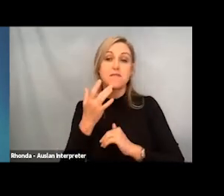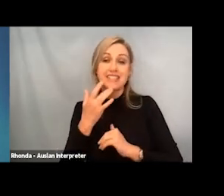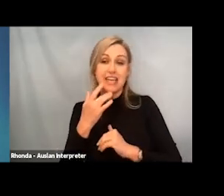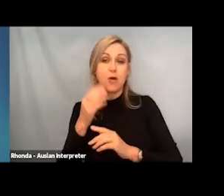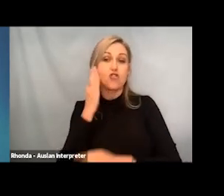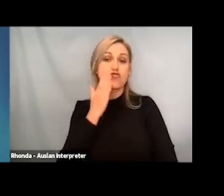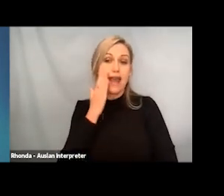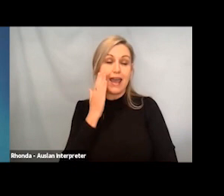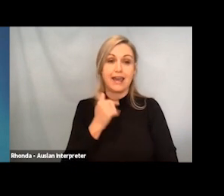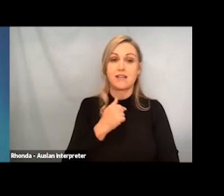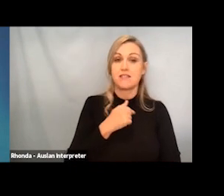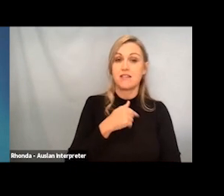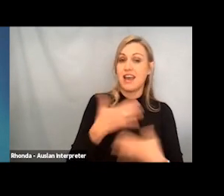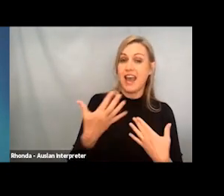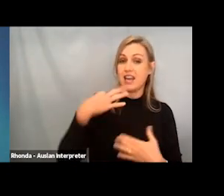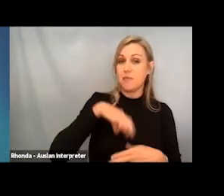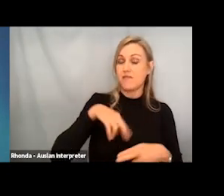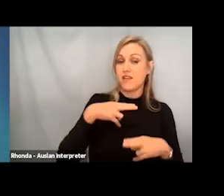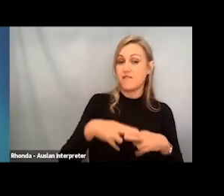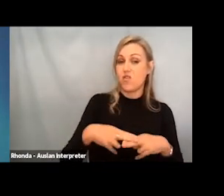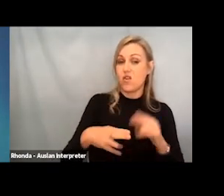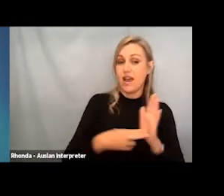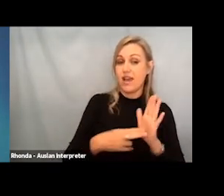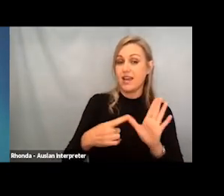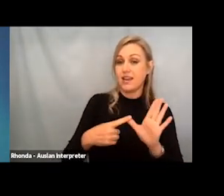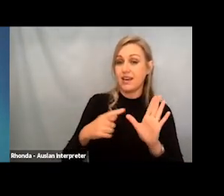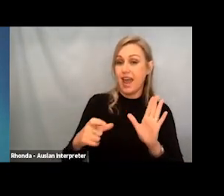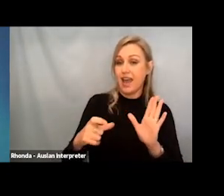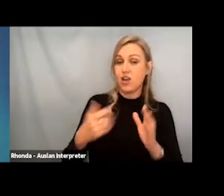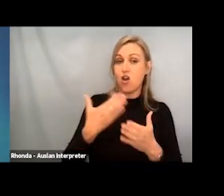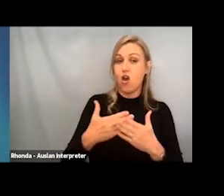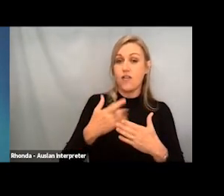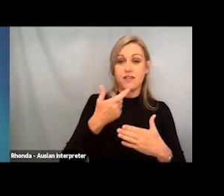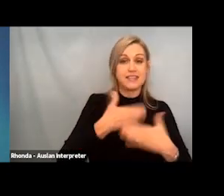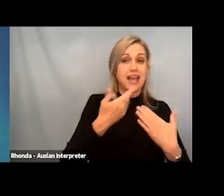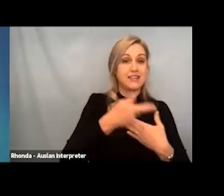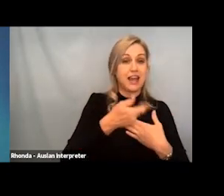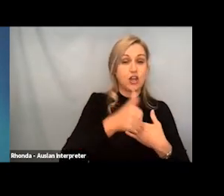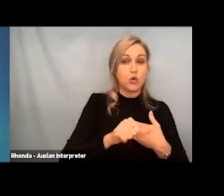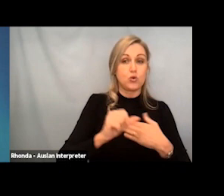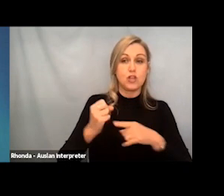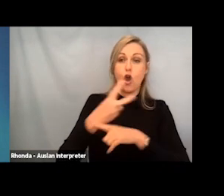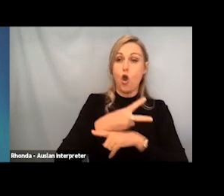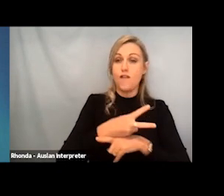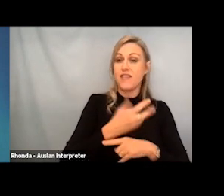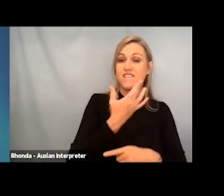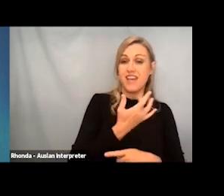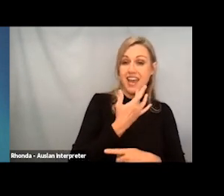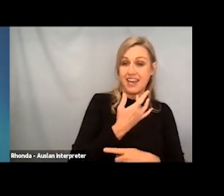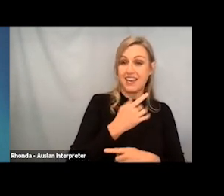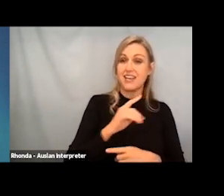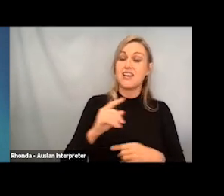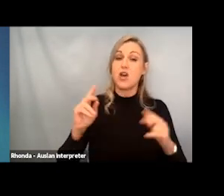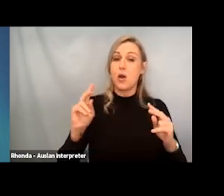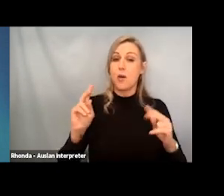We didn't get any benefit of N-acetylcysteine on days of use over placebo. And you can see here that both of